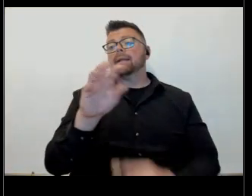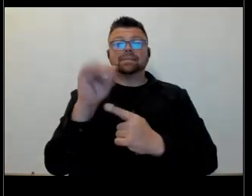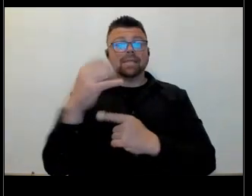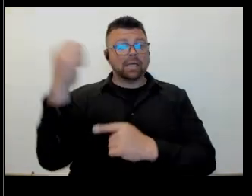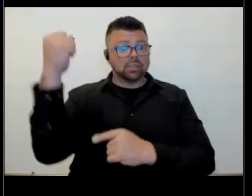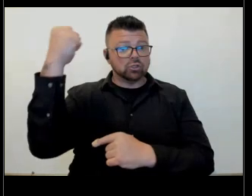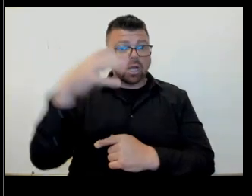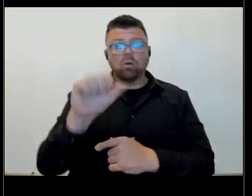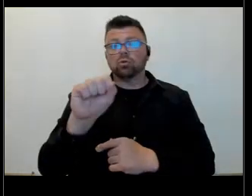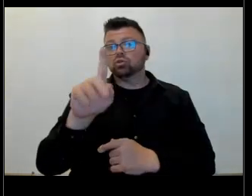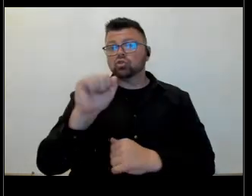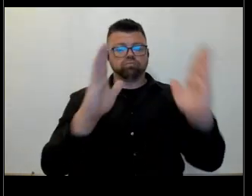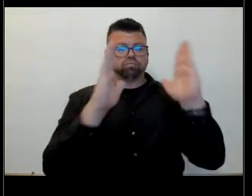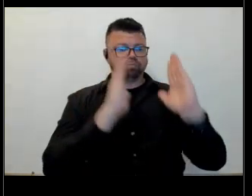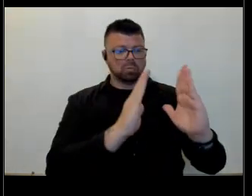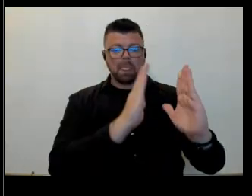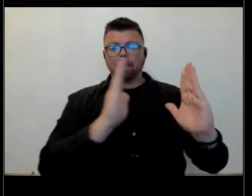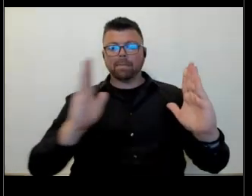stall standards.